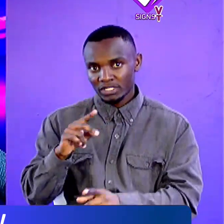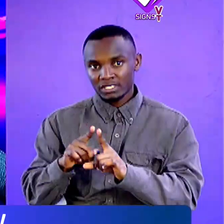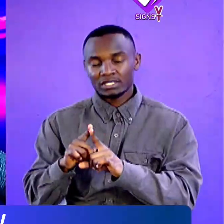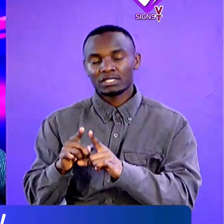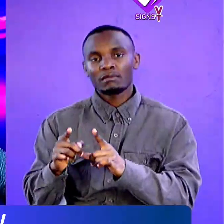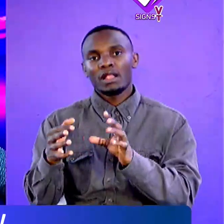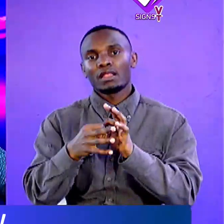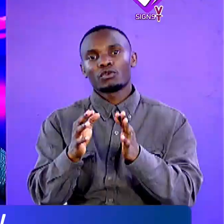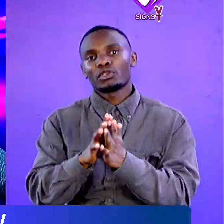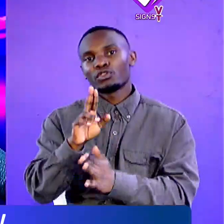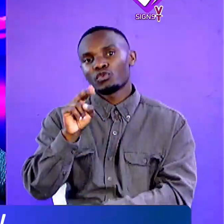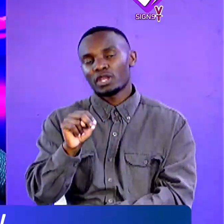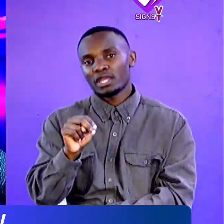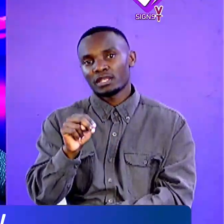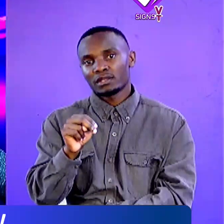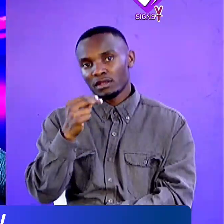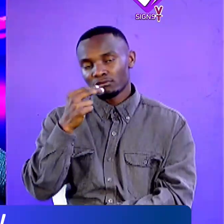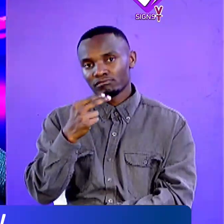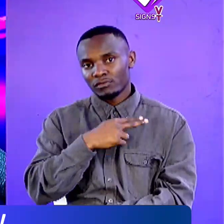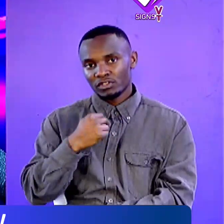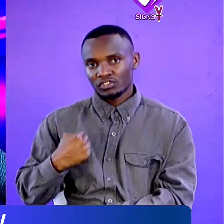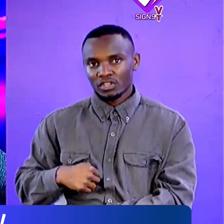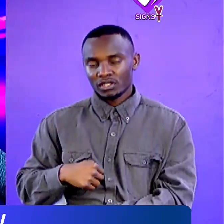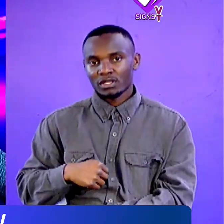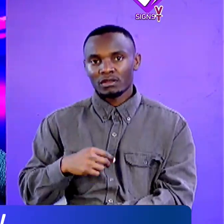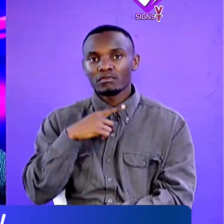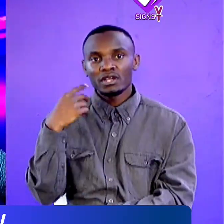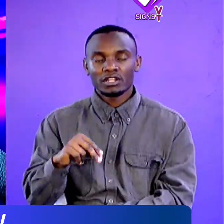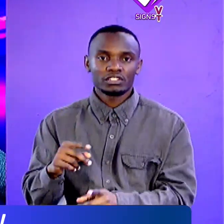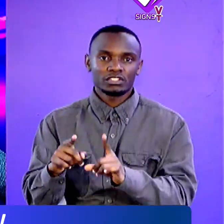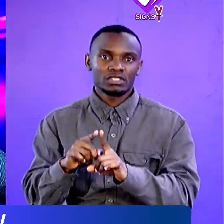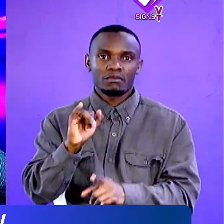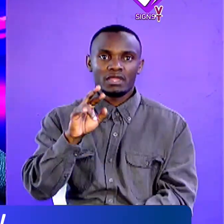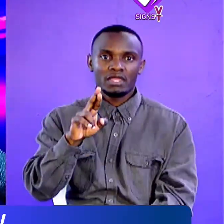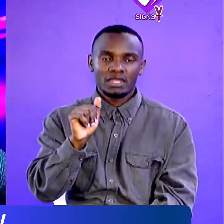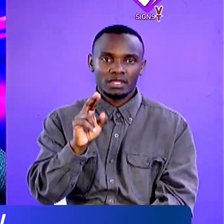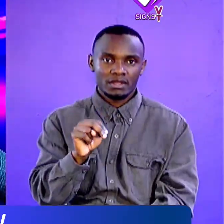China, Russia, and Iran. Here are the full details to the story.